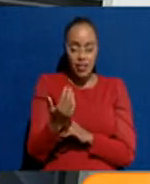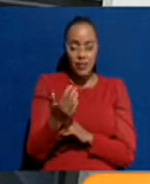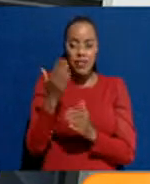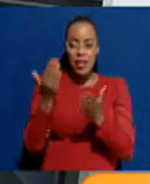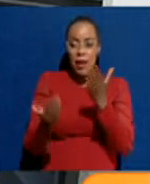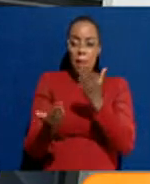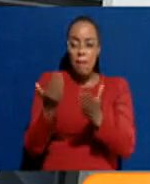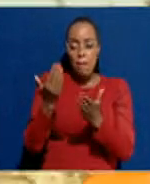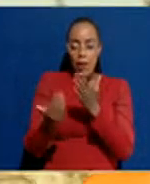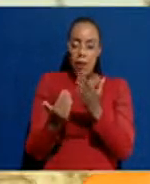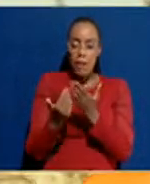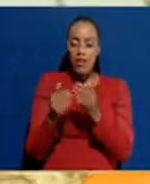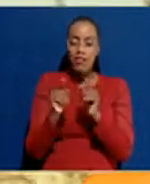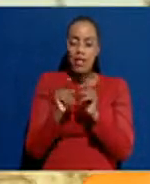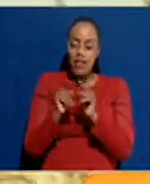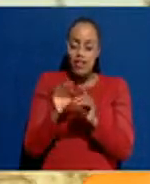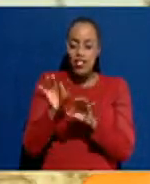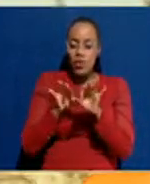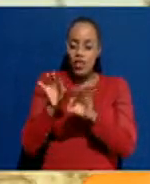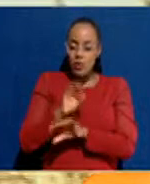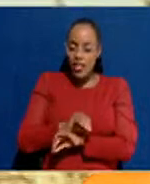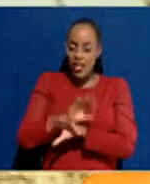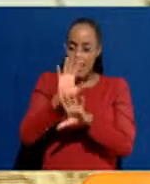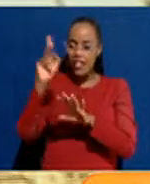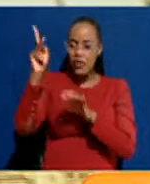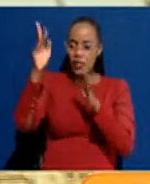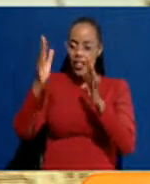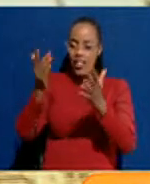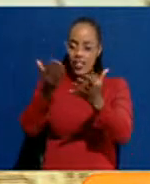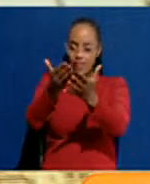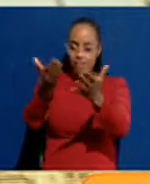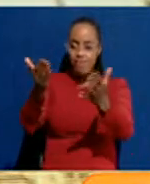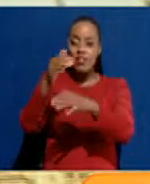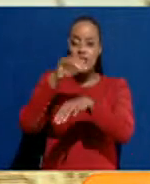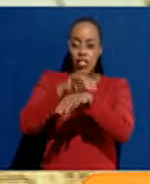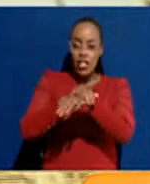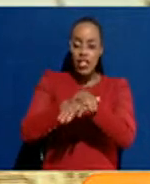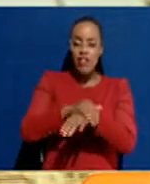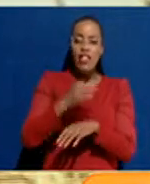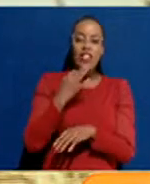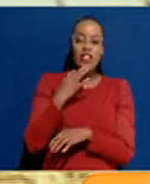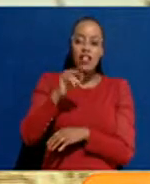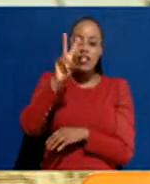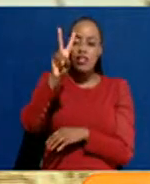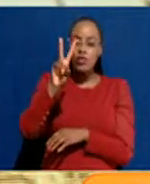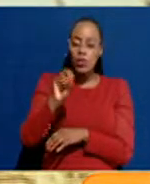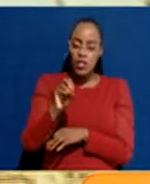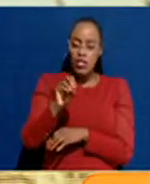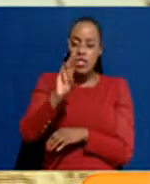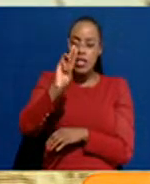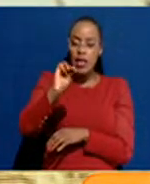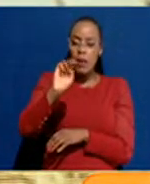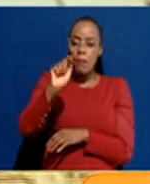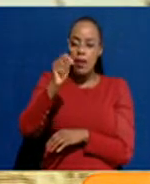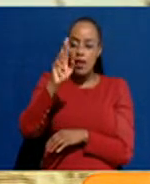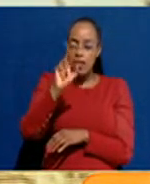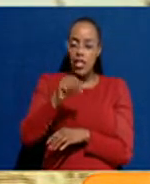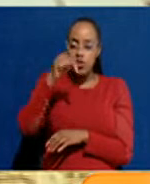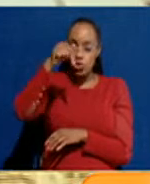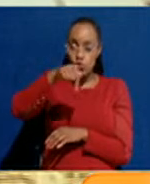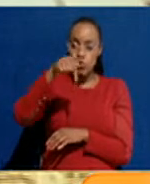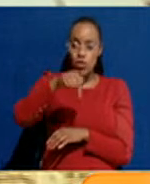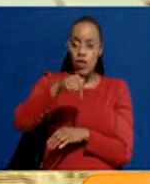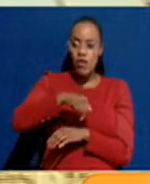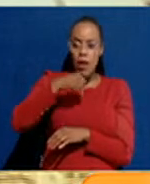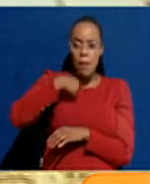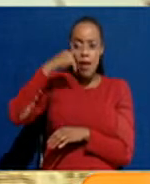just to give the comfort to the Kenyans, by virtue of the fact that we received a consignment of 320,000 meters, by today, I